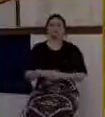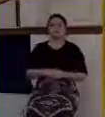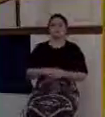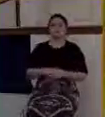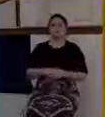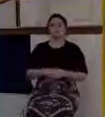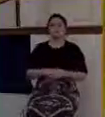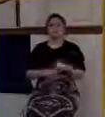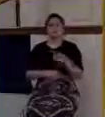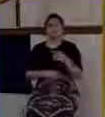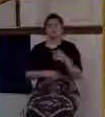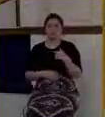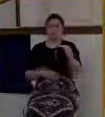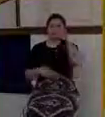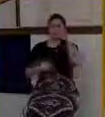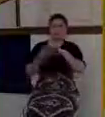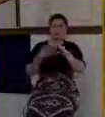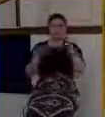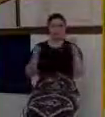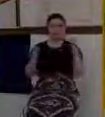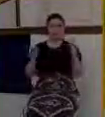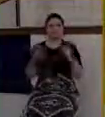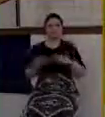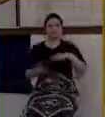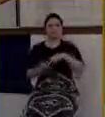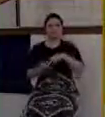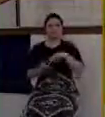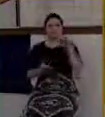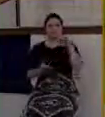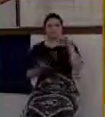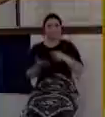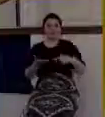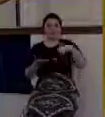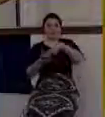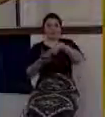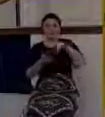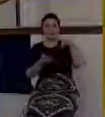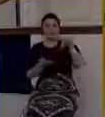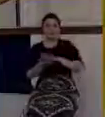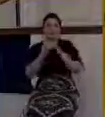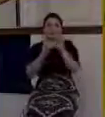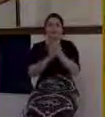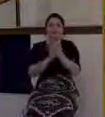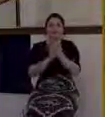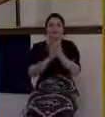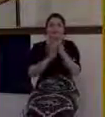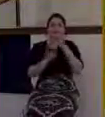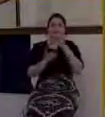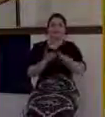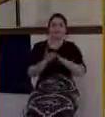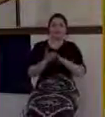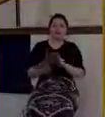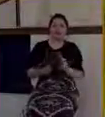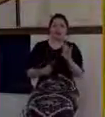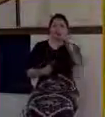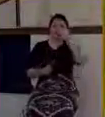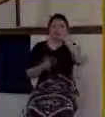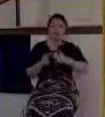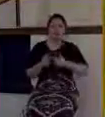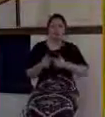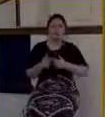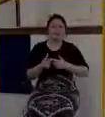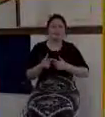or life after death, because if there were, she would be a wife to seven husbands. And that would make